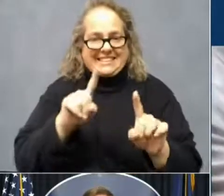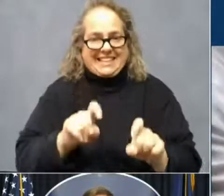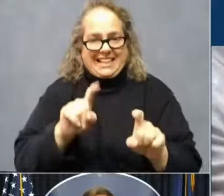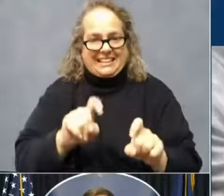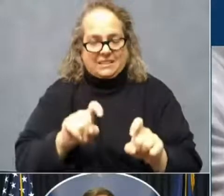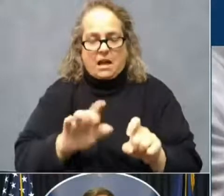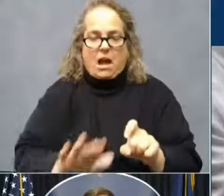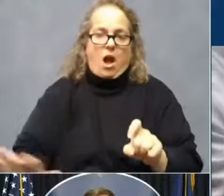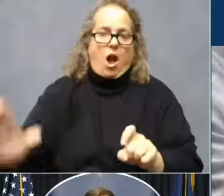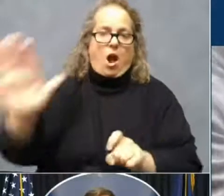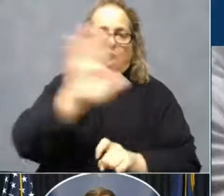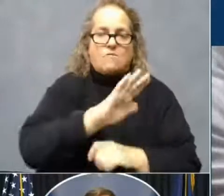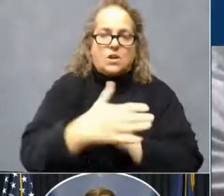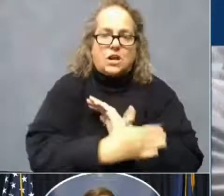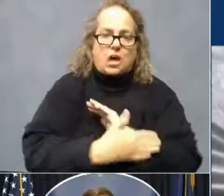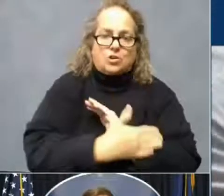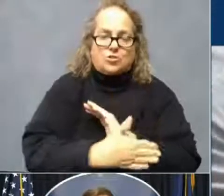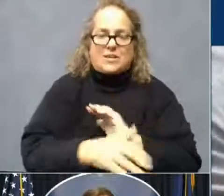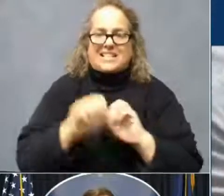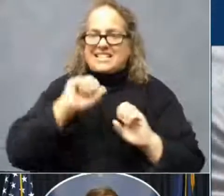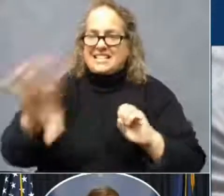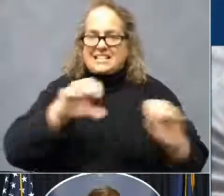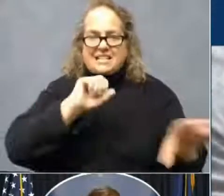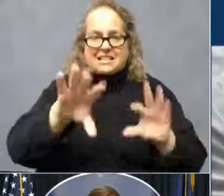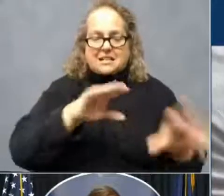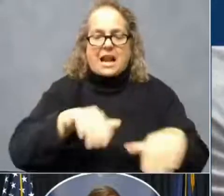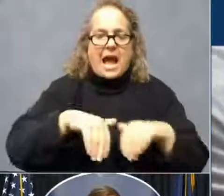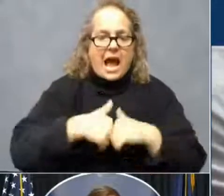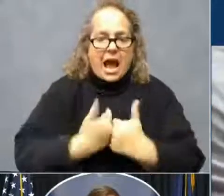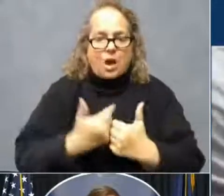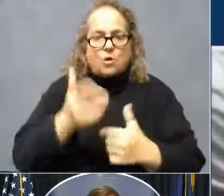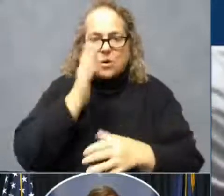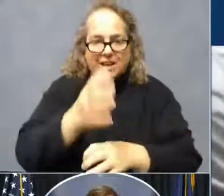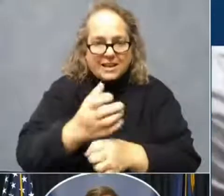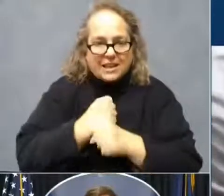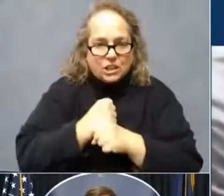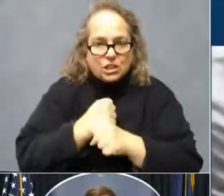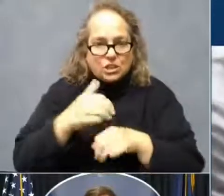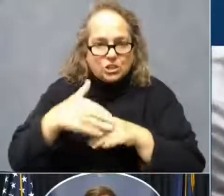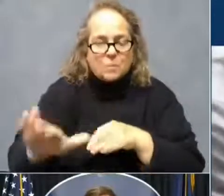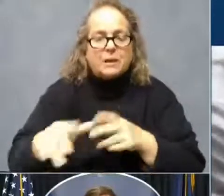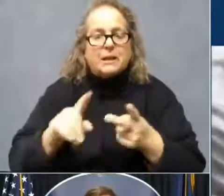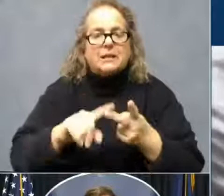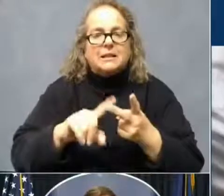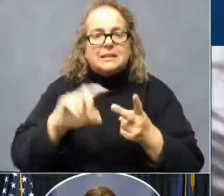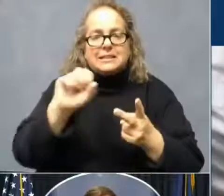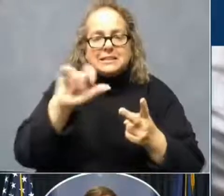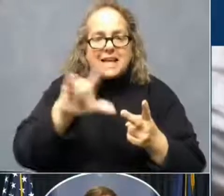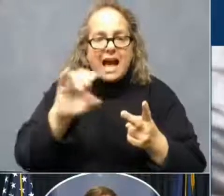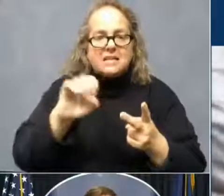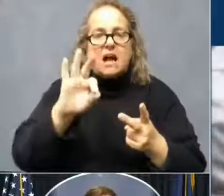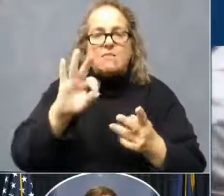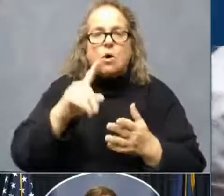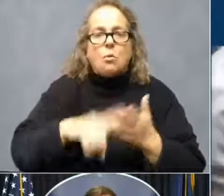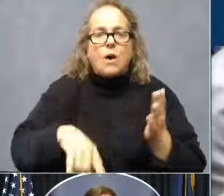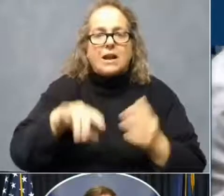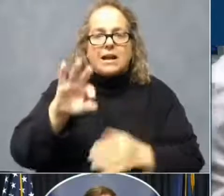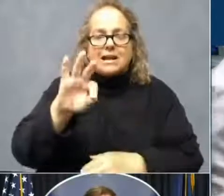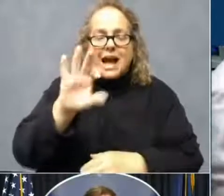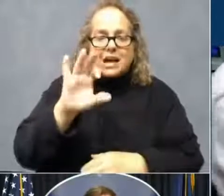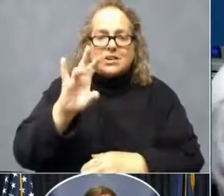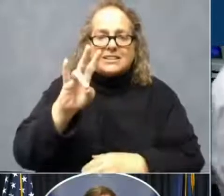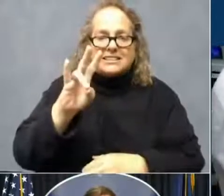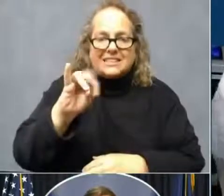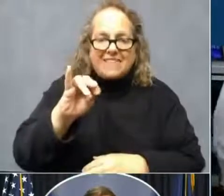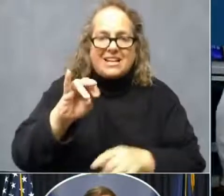country about how the shipping will work. It gives you the size of what the 970 odd